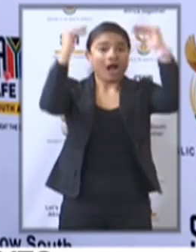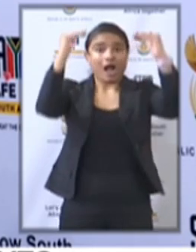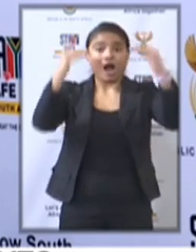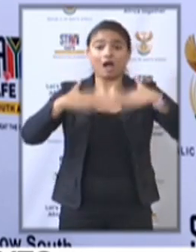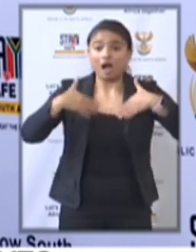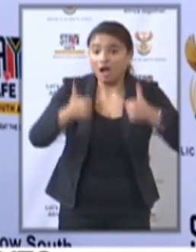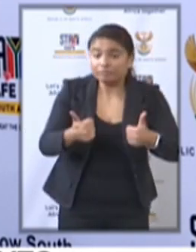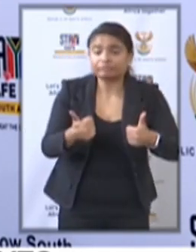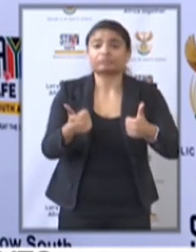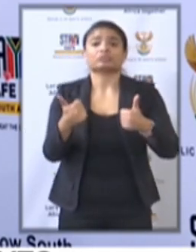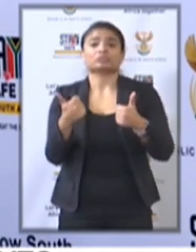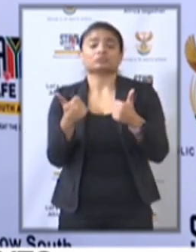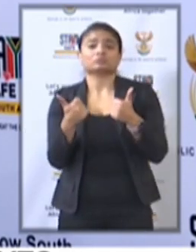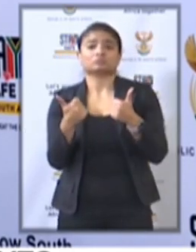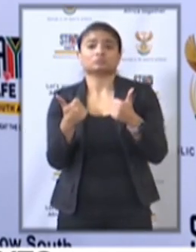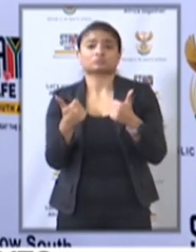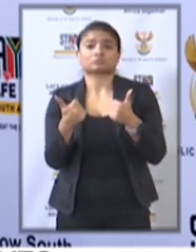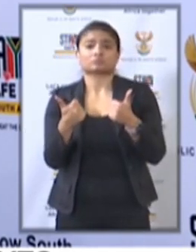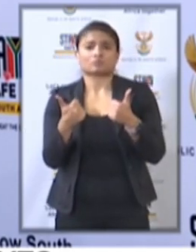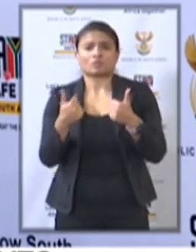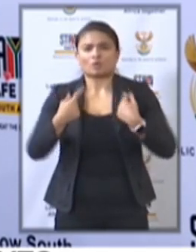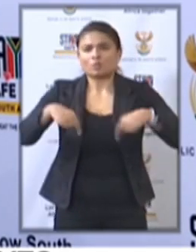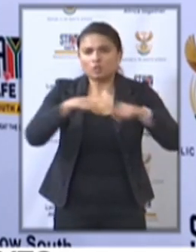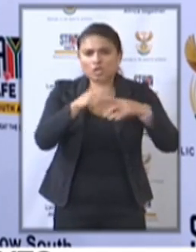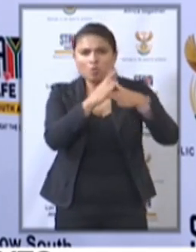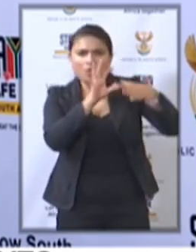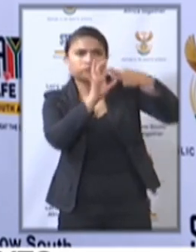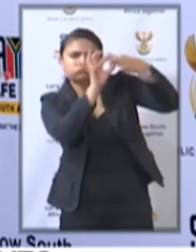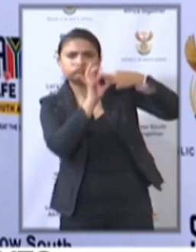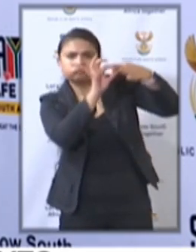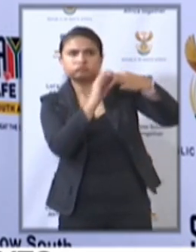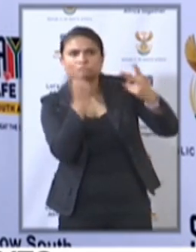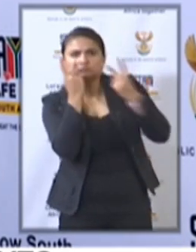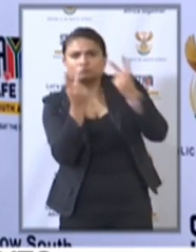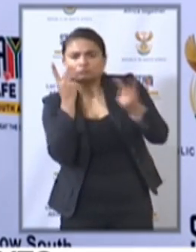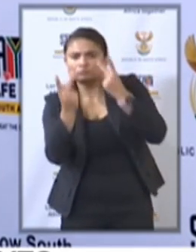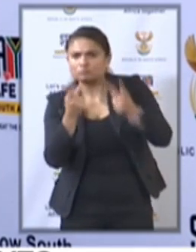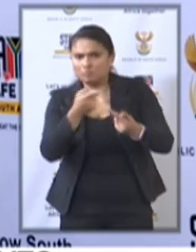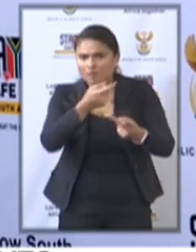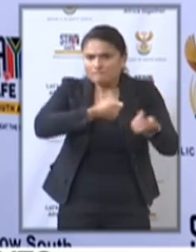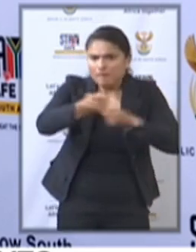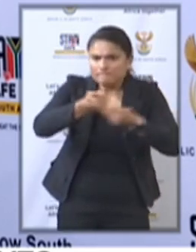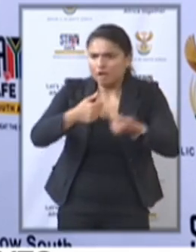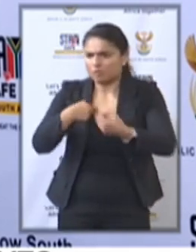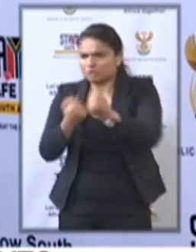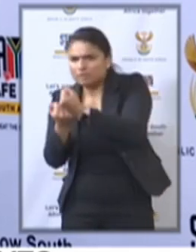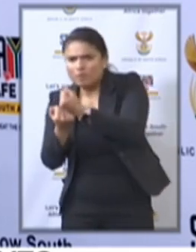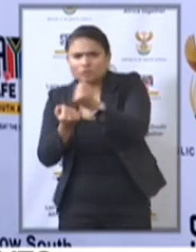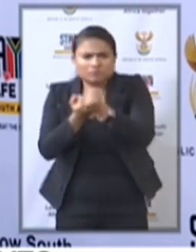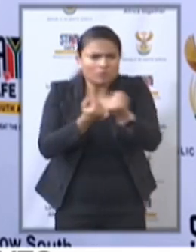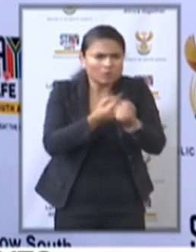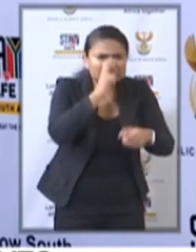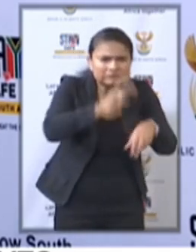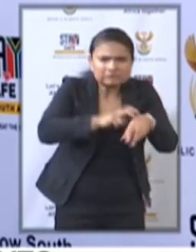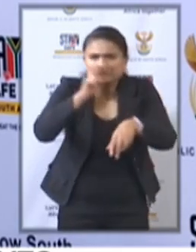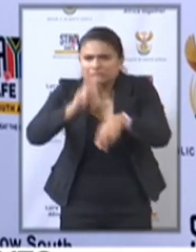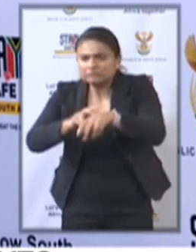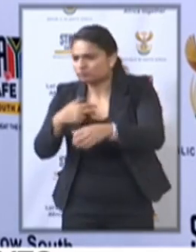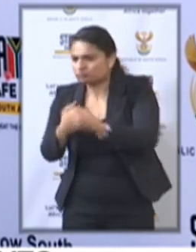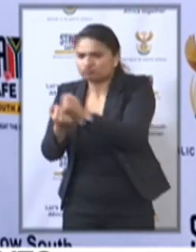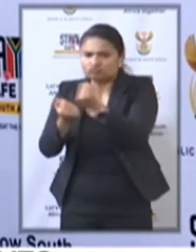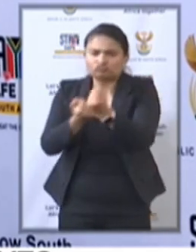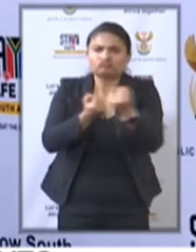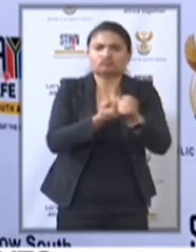our higher education health organization, to give support to all of our institutions. In terms of the